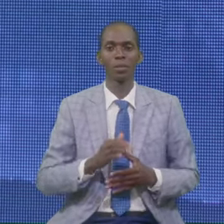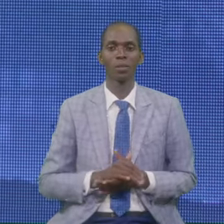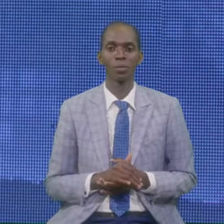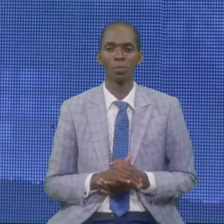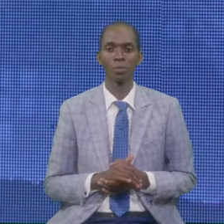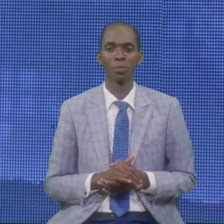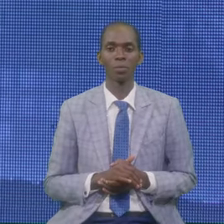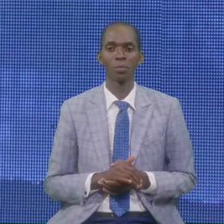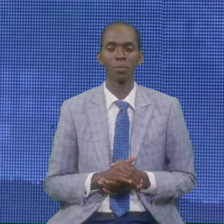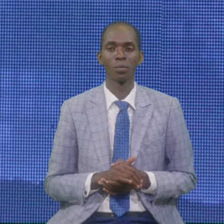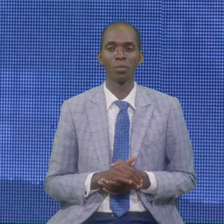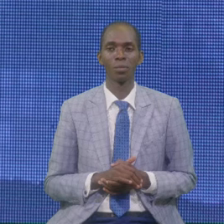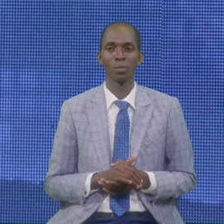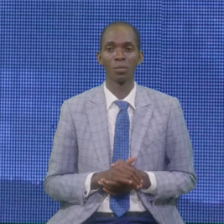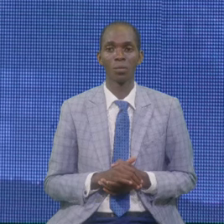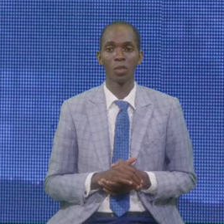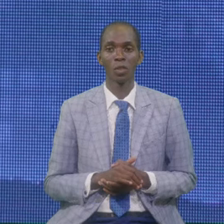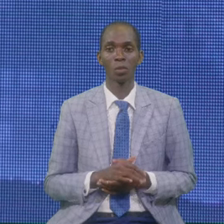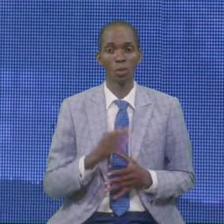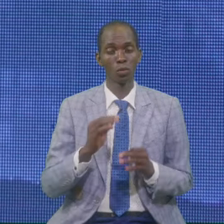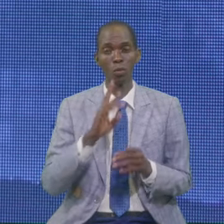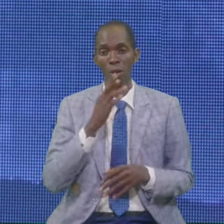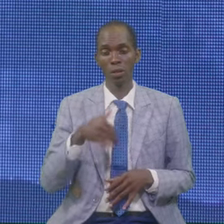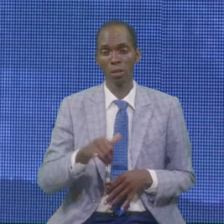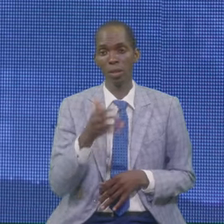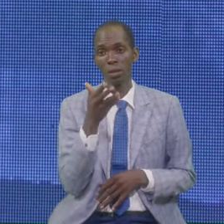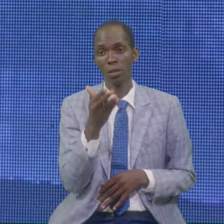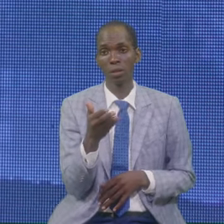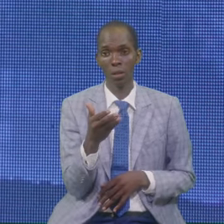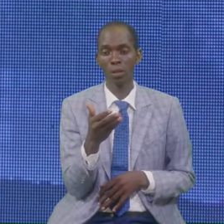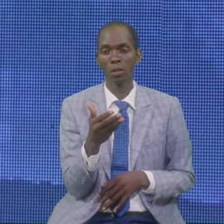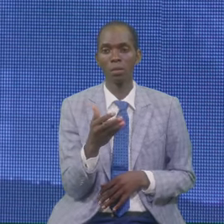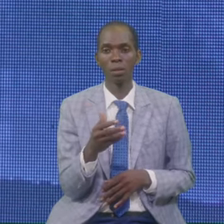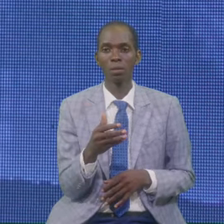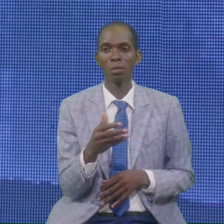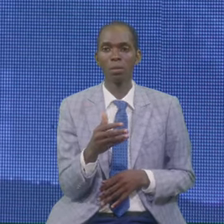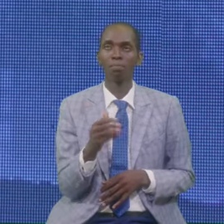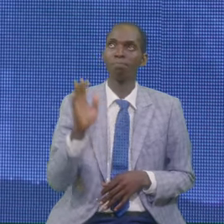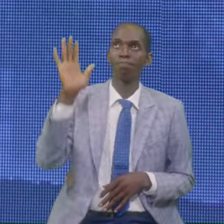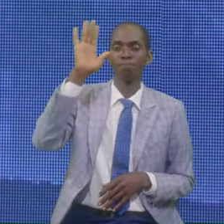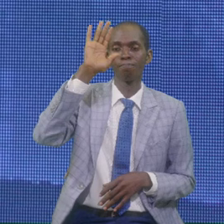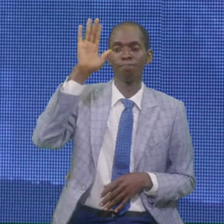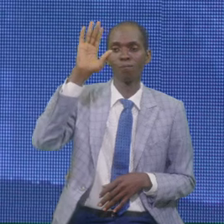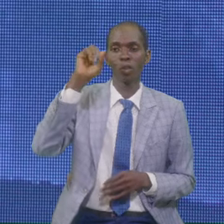So indicate where you are so that the counselors will see you.